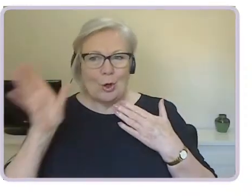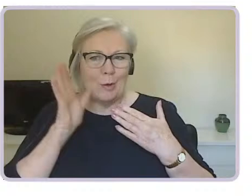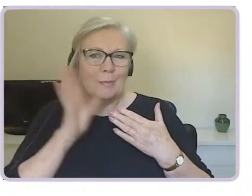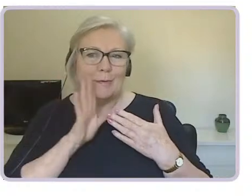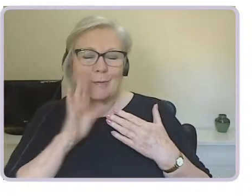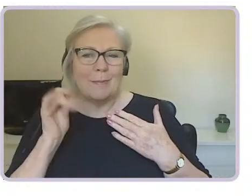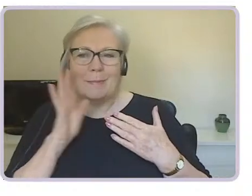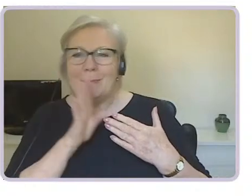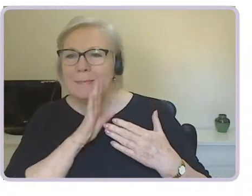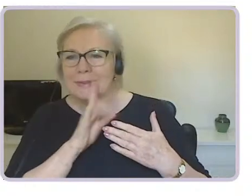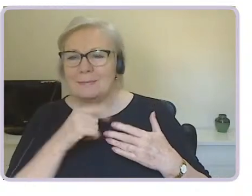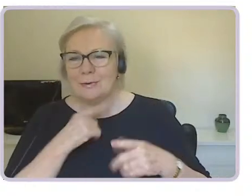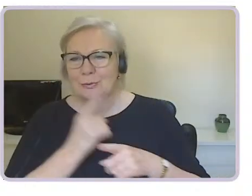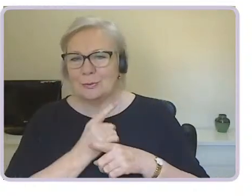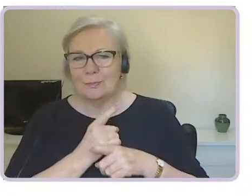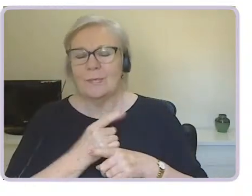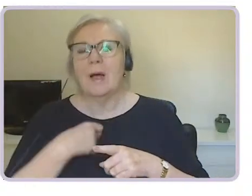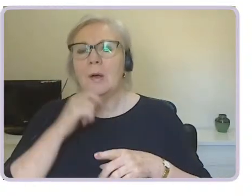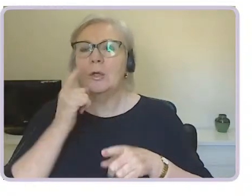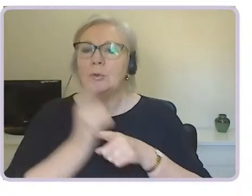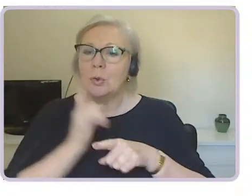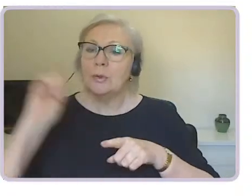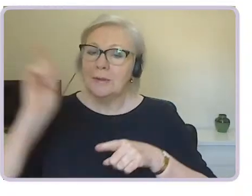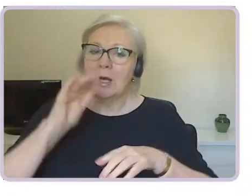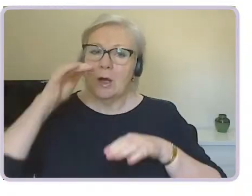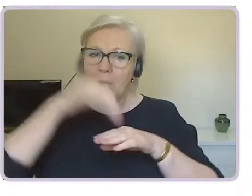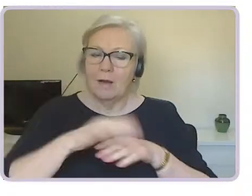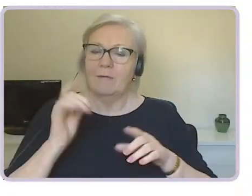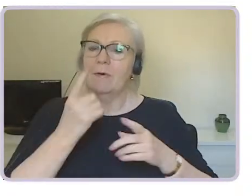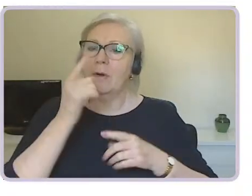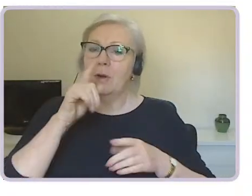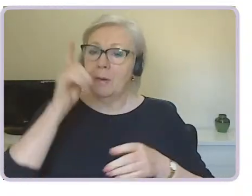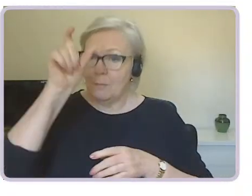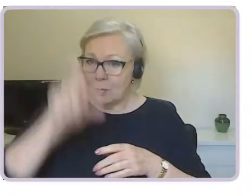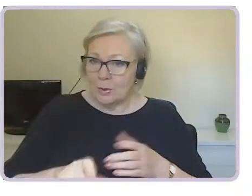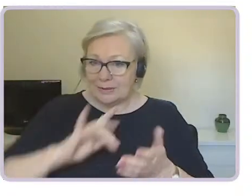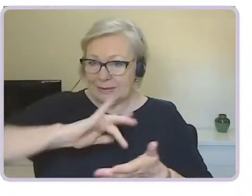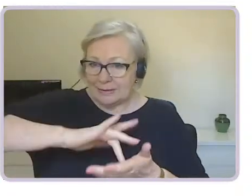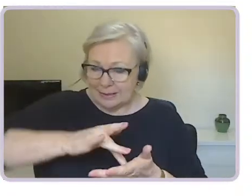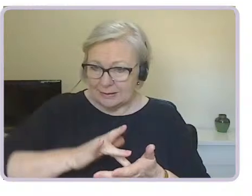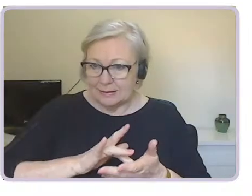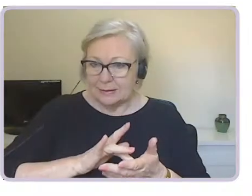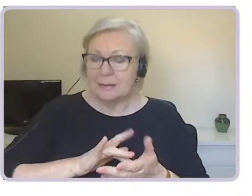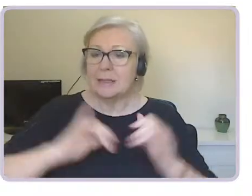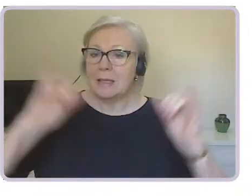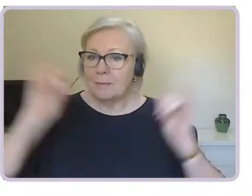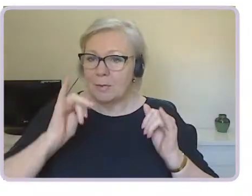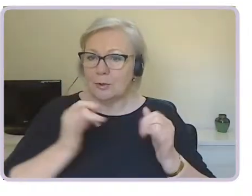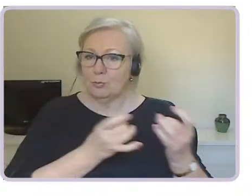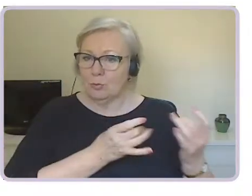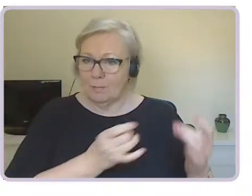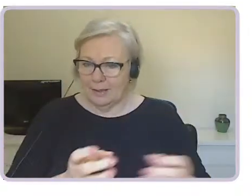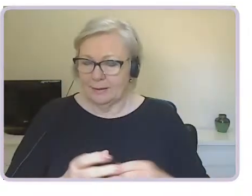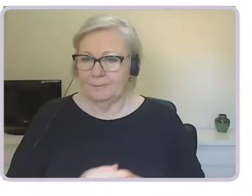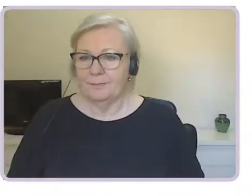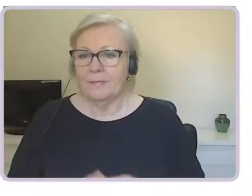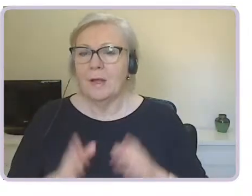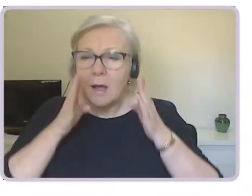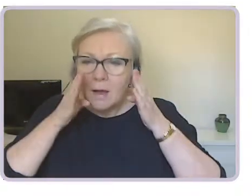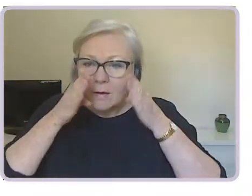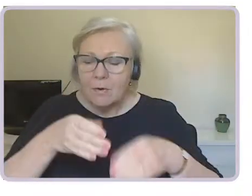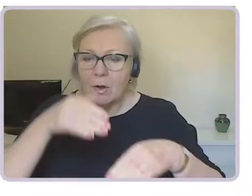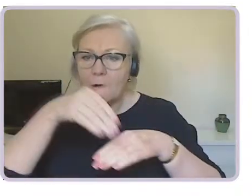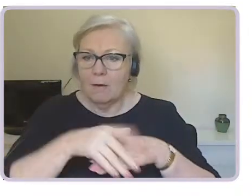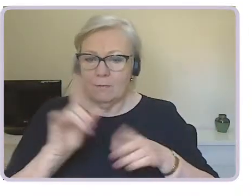heard. I'm going to talk today about person-centered emergency preparedness, and I'm going to specifically focus on a peer